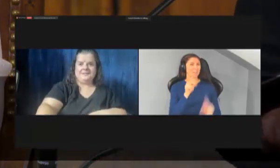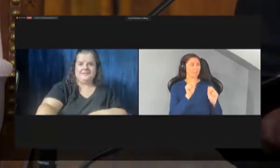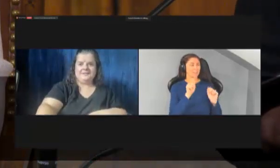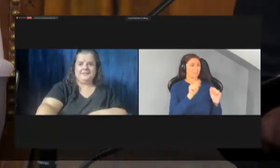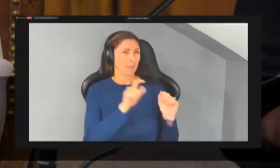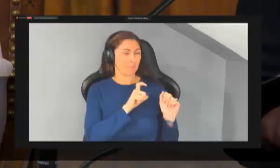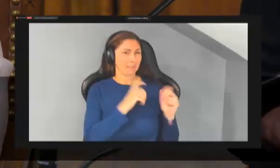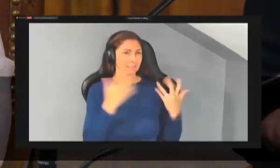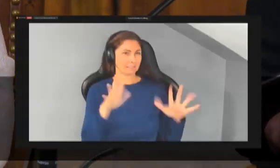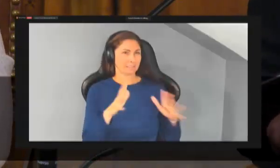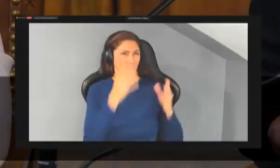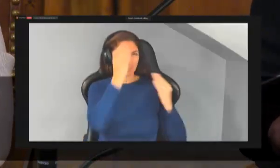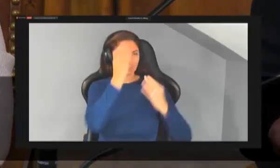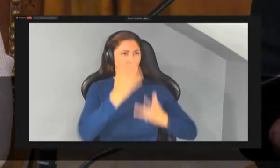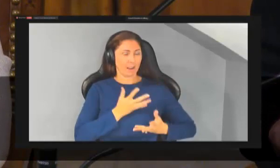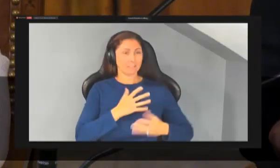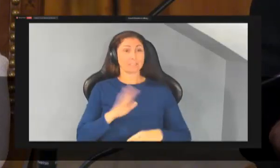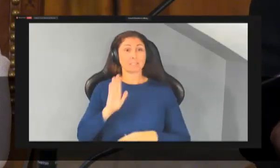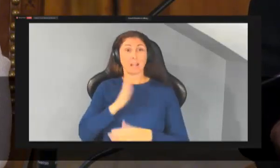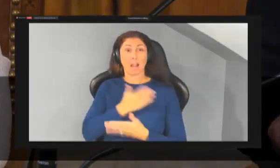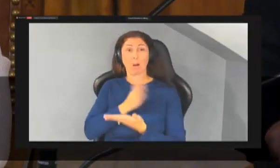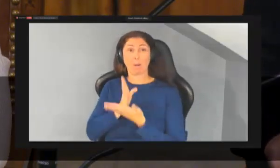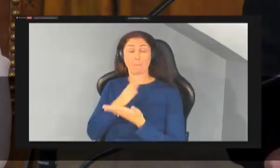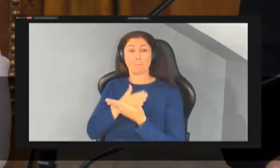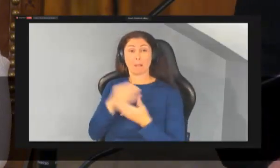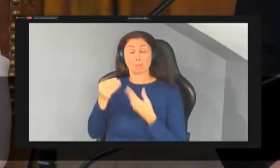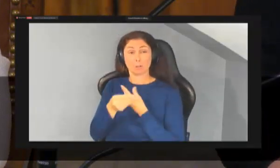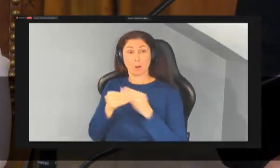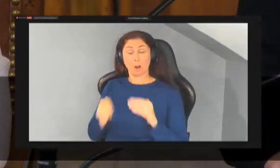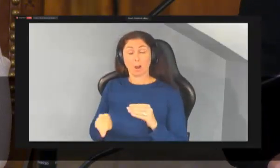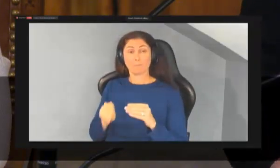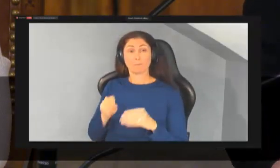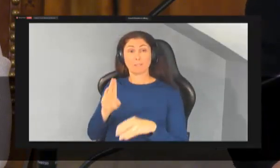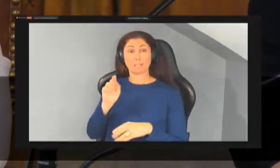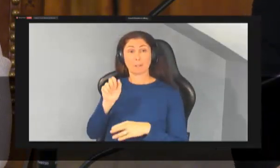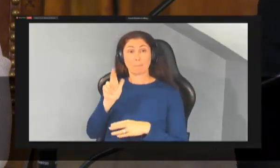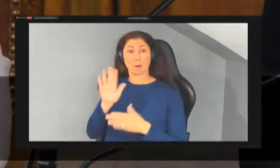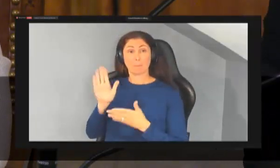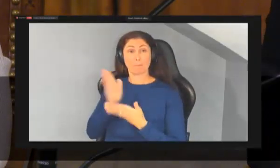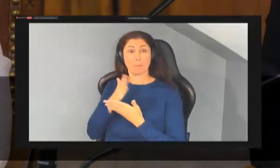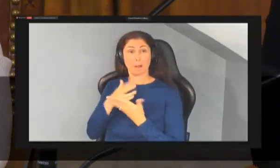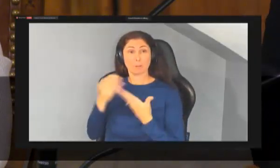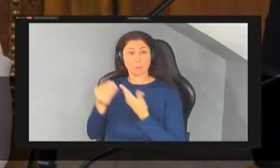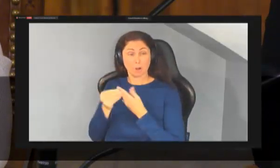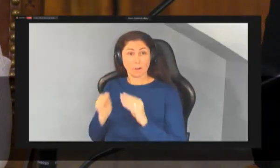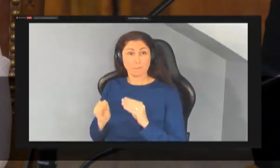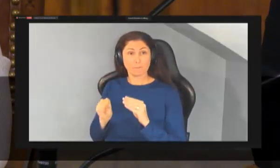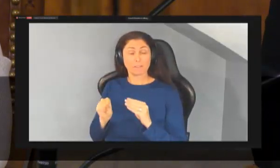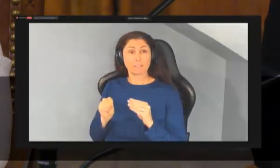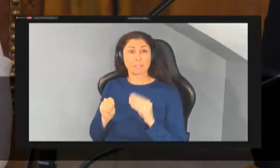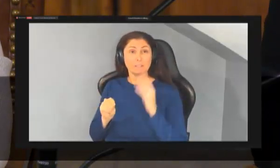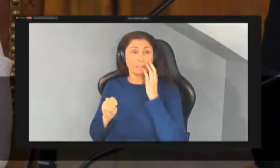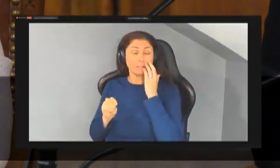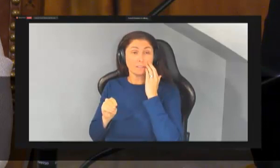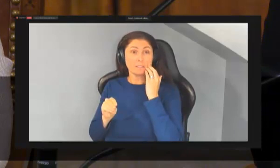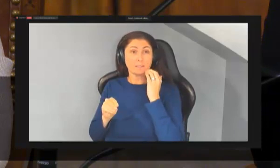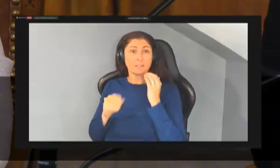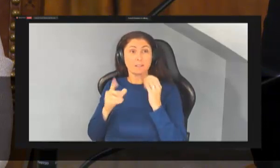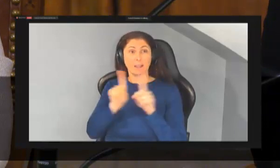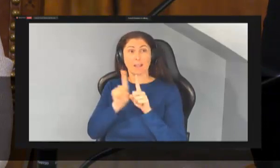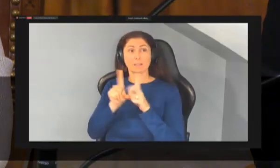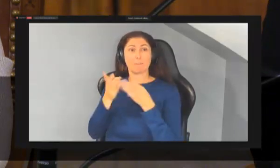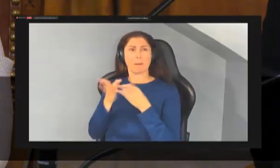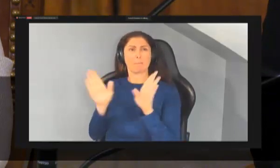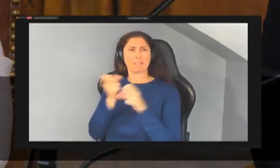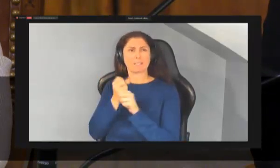talking to our budget office and the mayor's budget office, I think, as well as you as a public safety director to